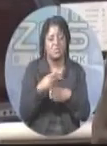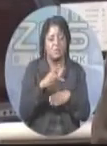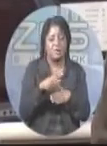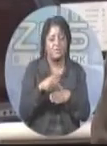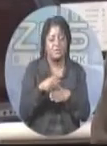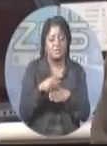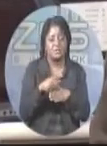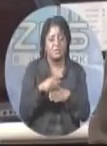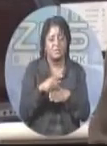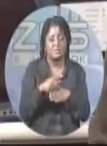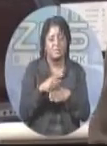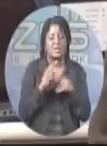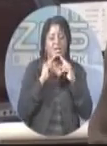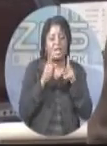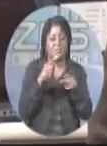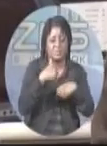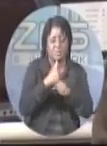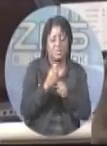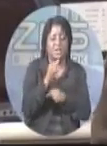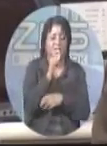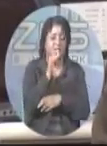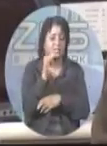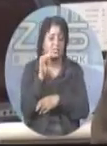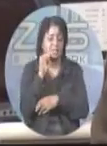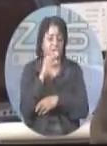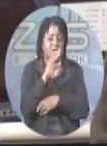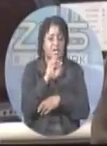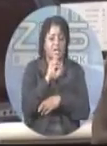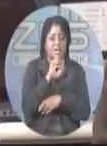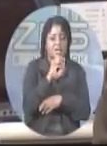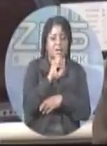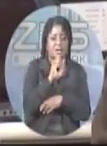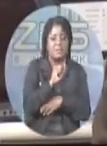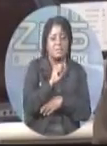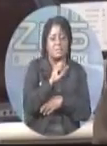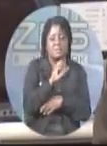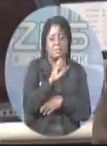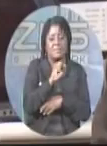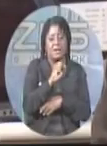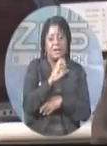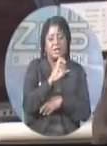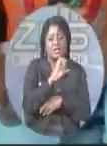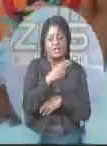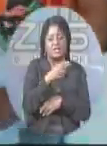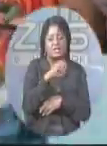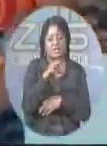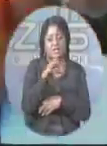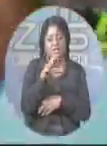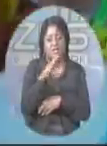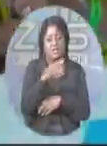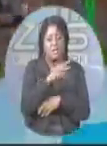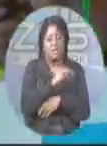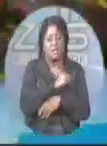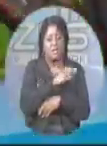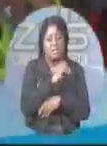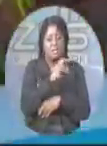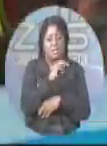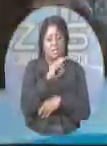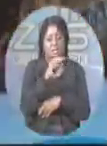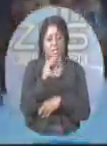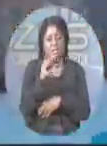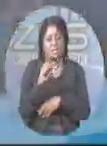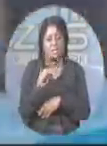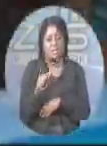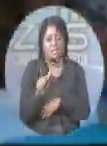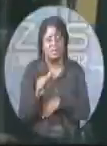Dames made the announcement at a press conference yesterday that Michelle Mantano and Bungie Garland, along with Barris Hammond, will be